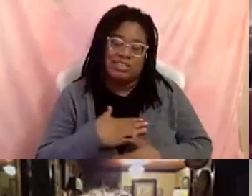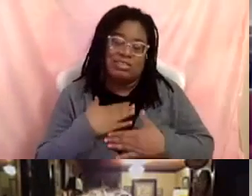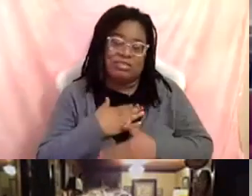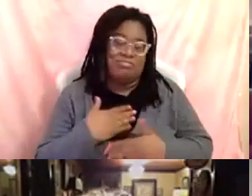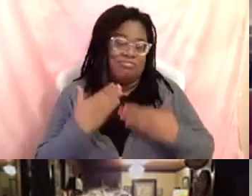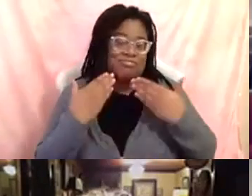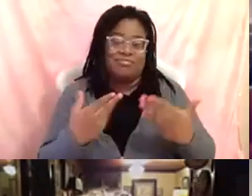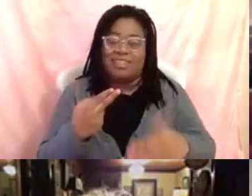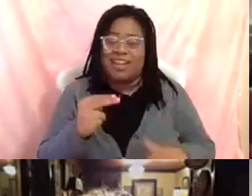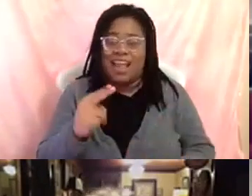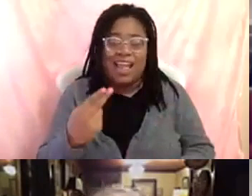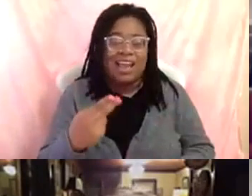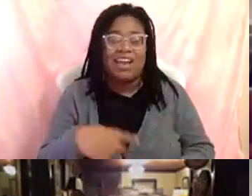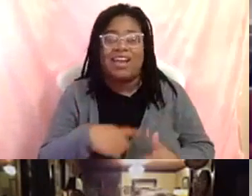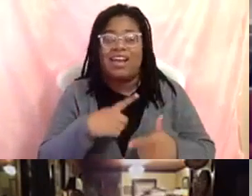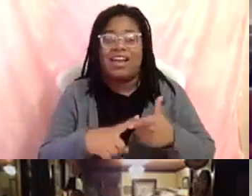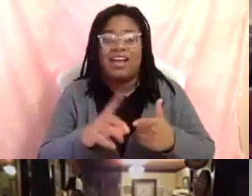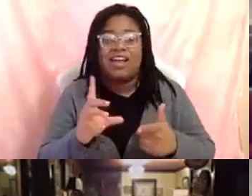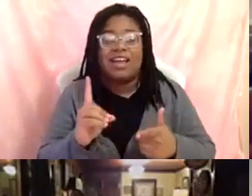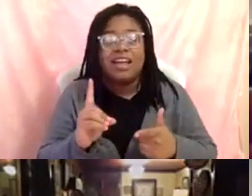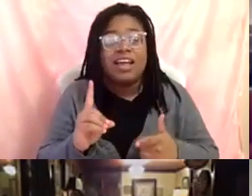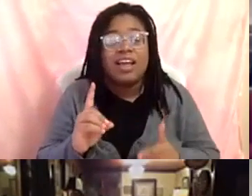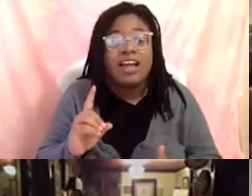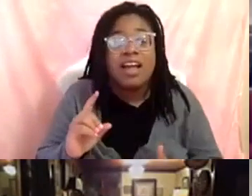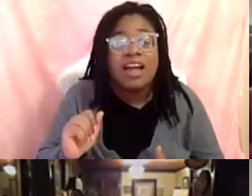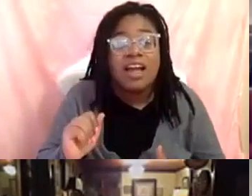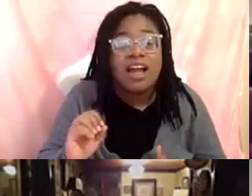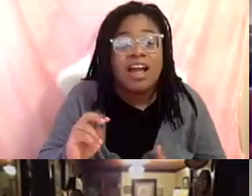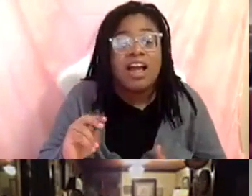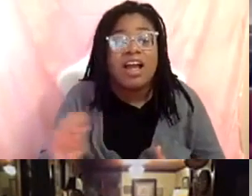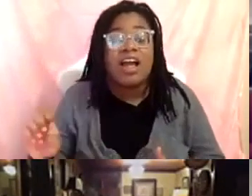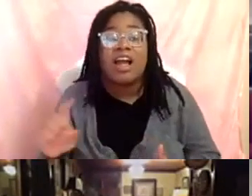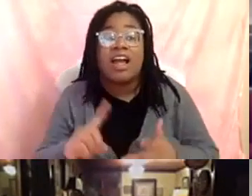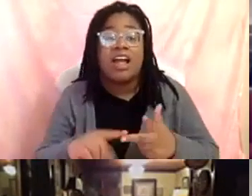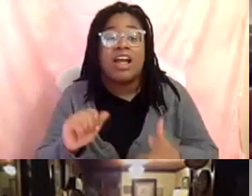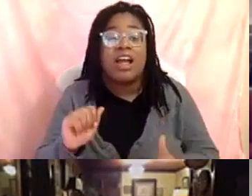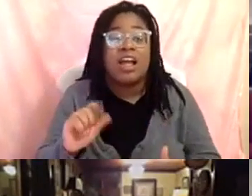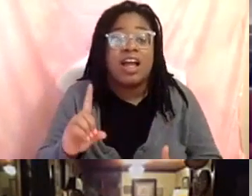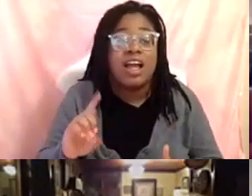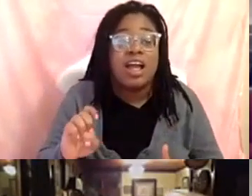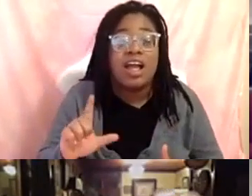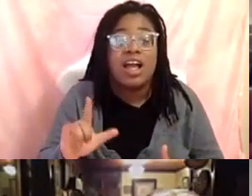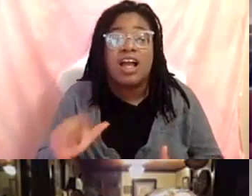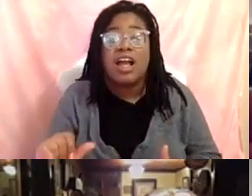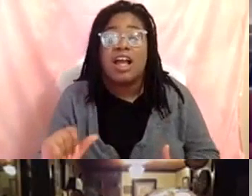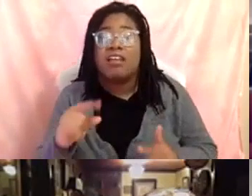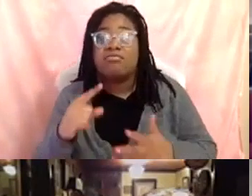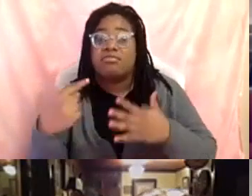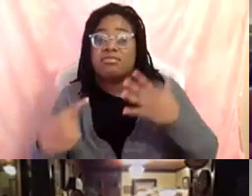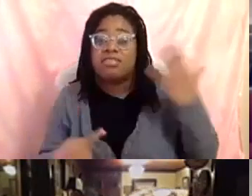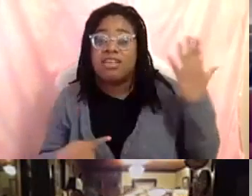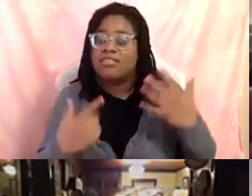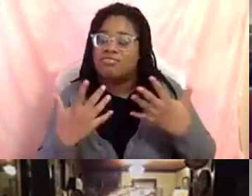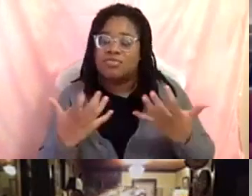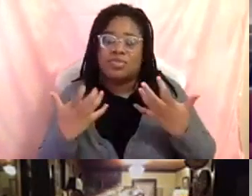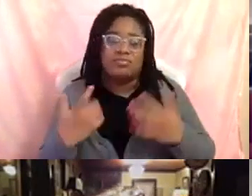and Dayon and Adelia. And I'm like, I don't want to leave any Melania. It's just